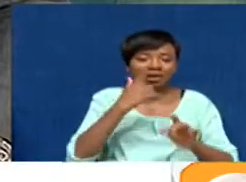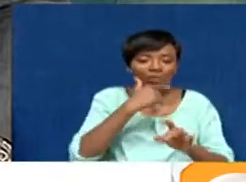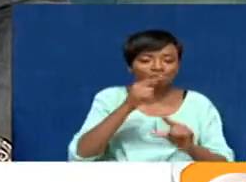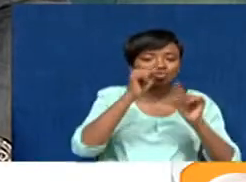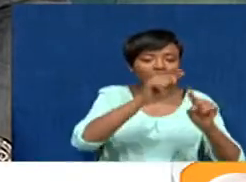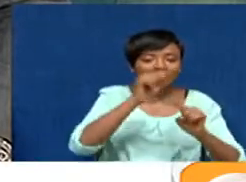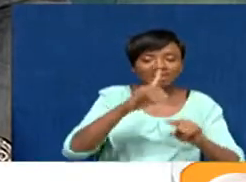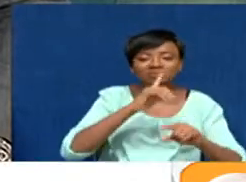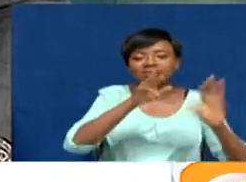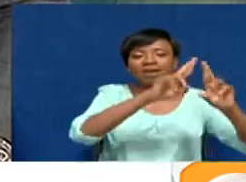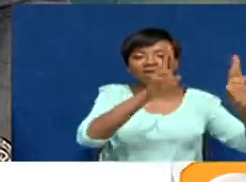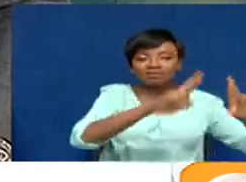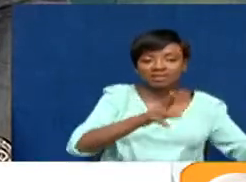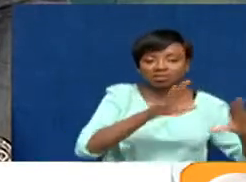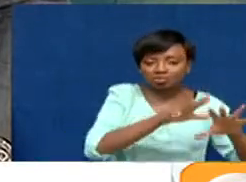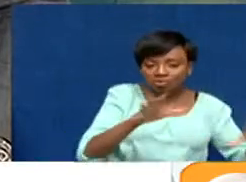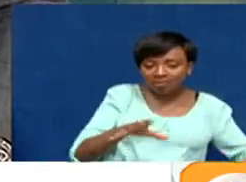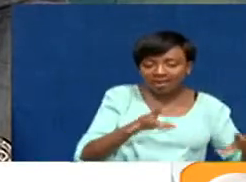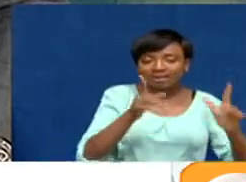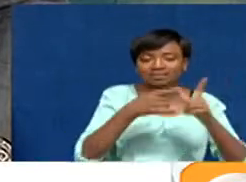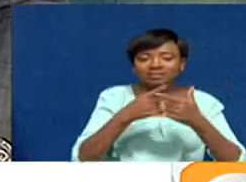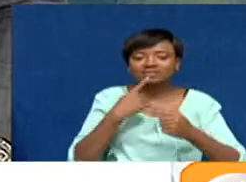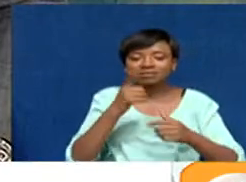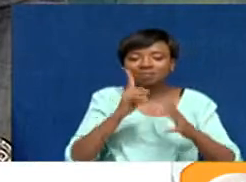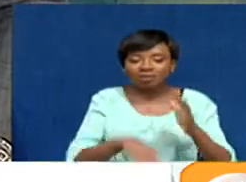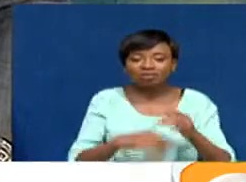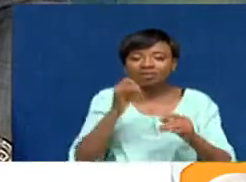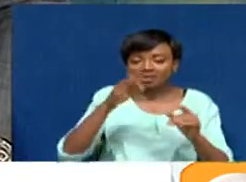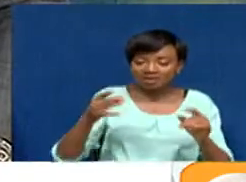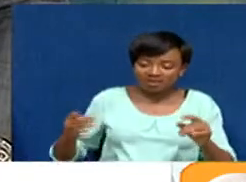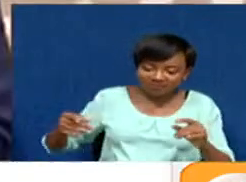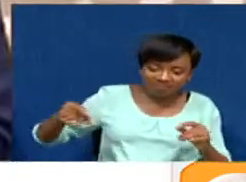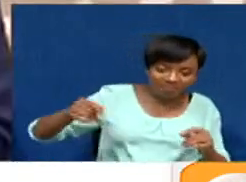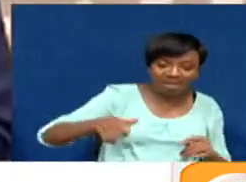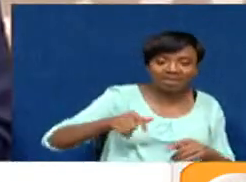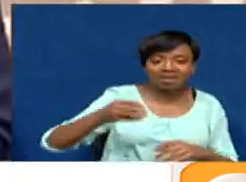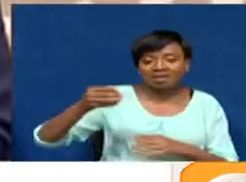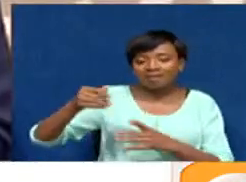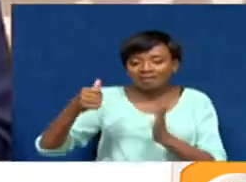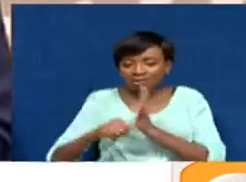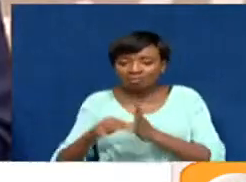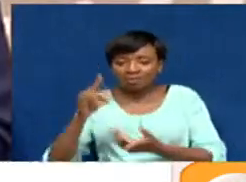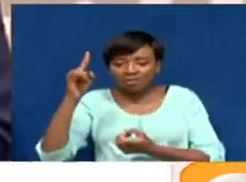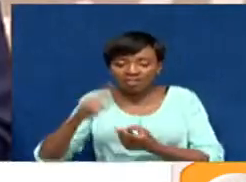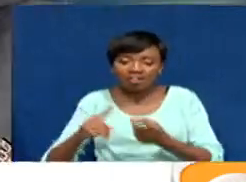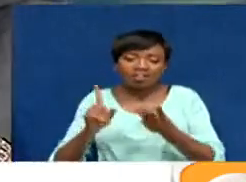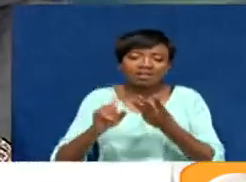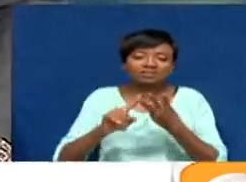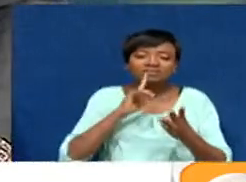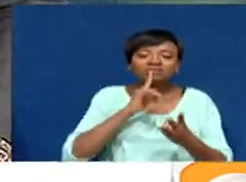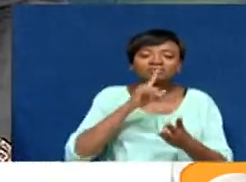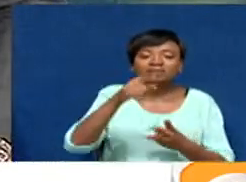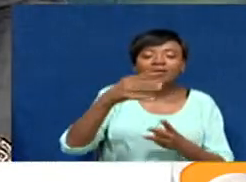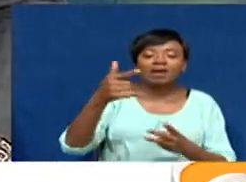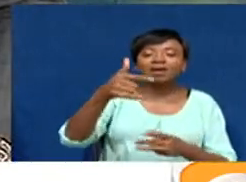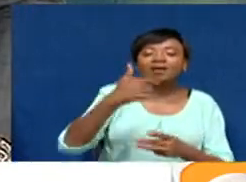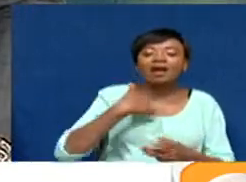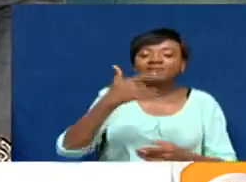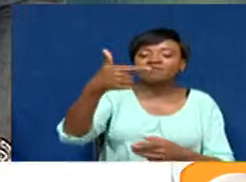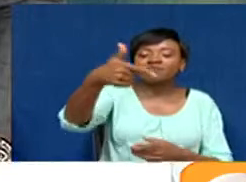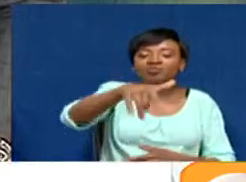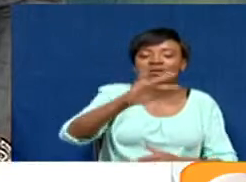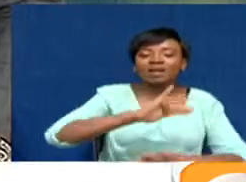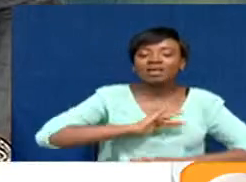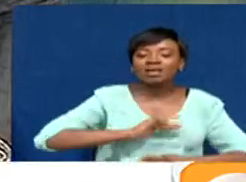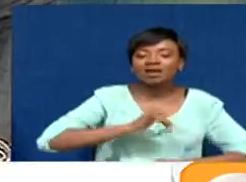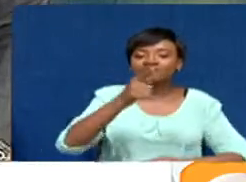says international markets. Again, he says after paying 8 billion, the crisis will be over. Again, he says there's enough fuel in the country. If there's enough fuel in the country, as KPC said,